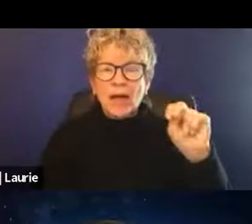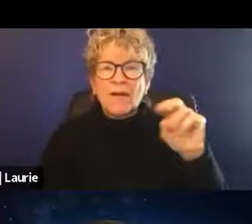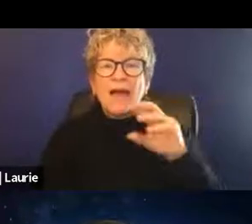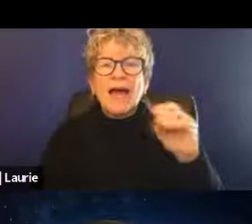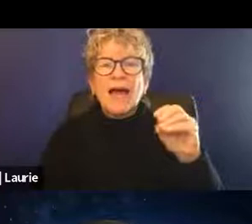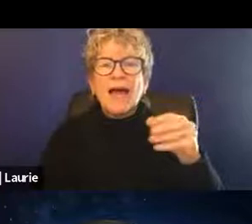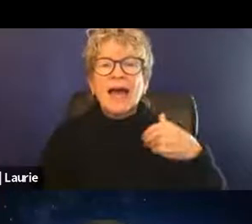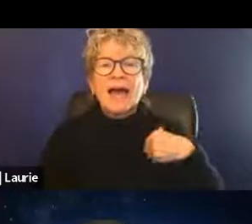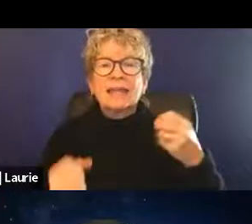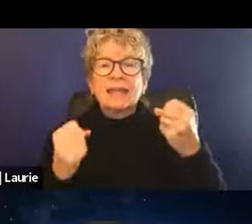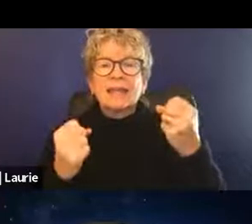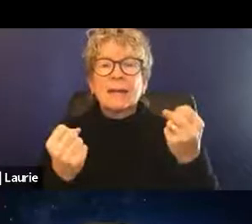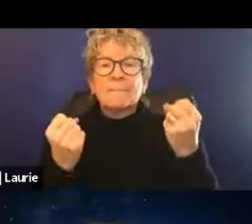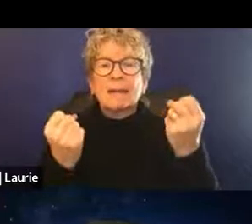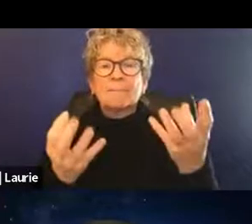am, like many